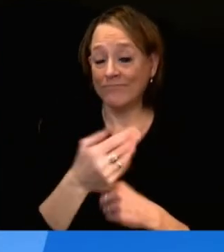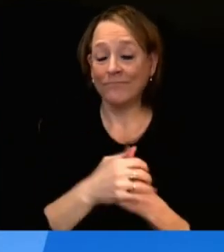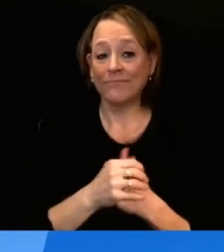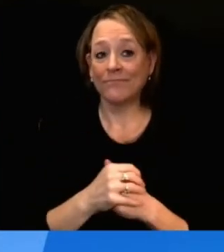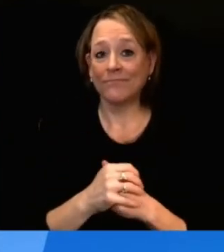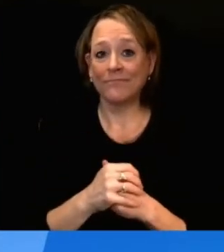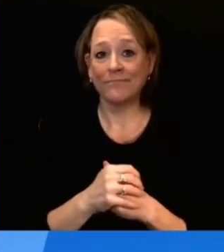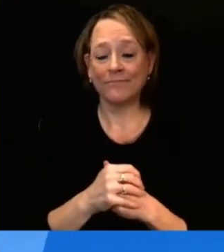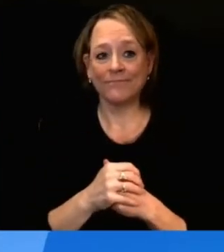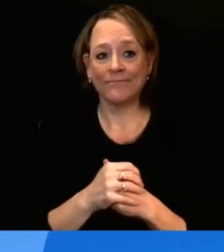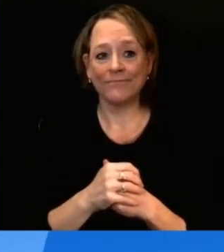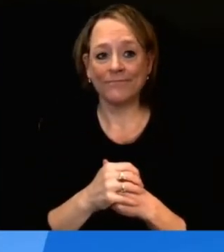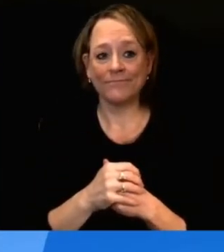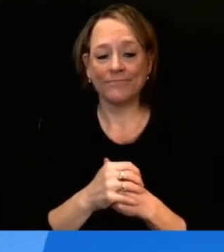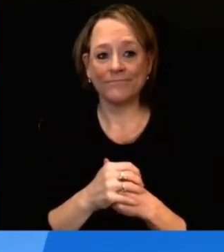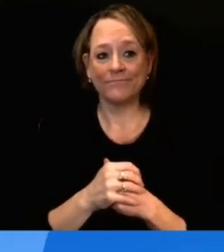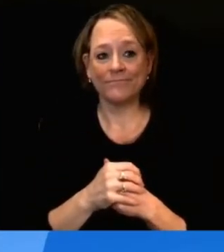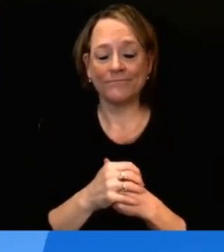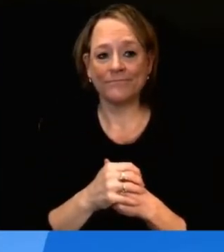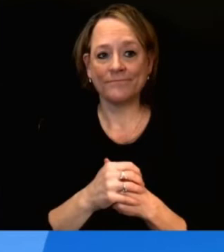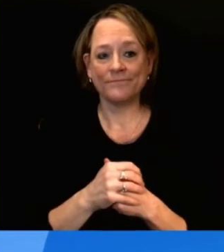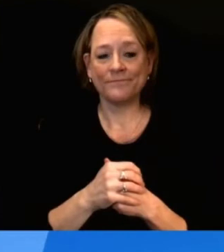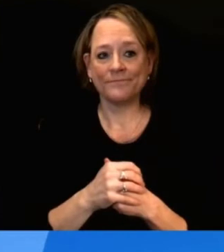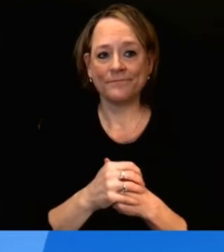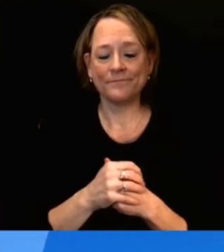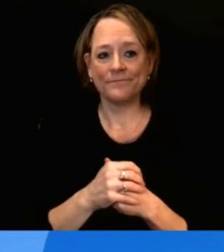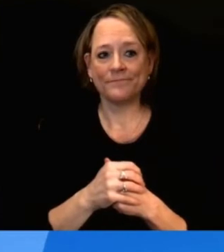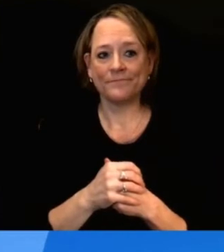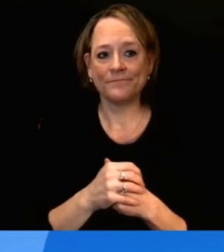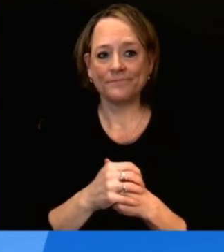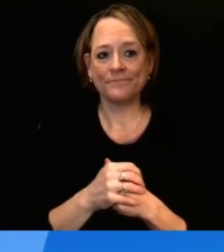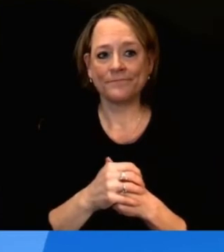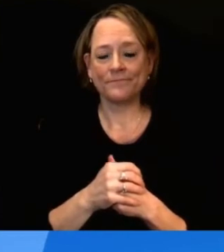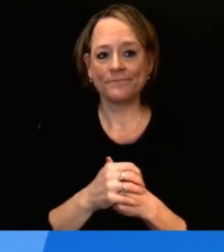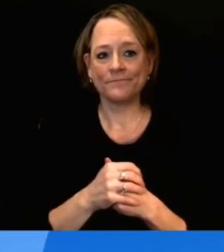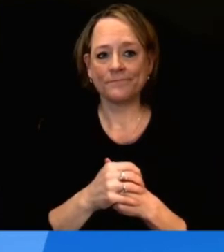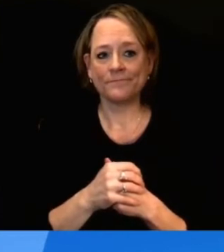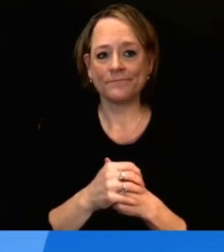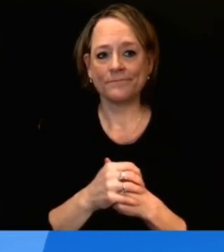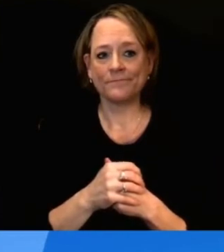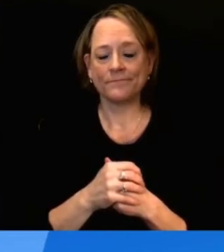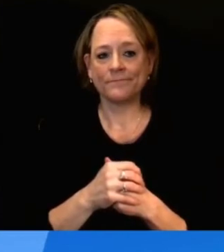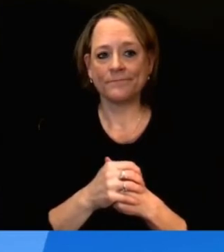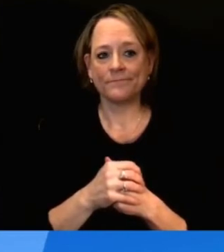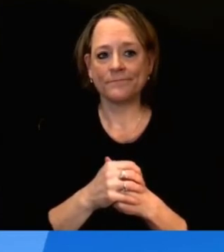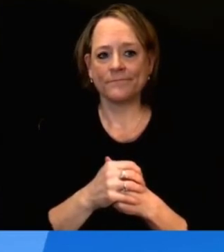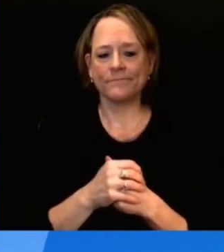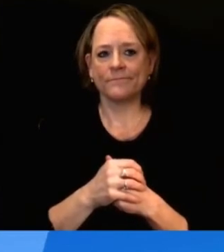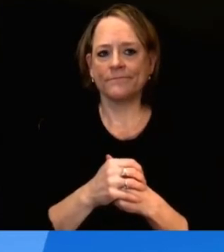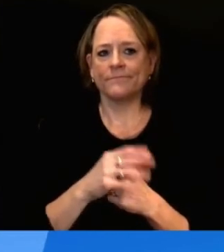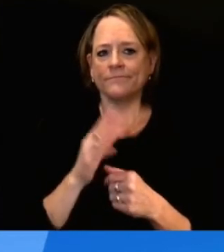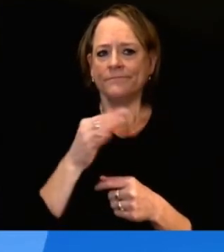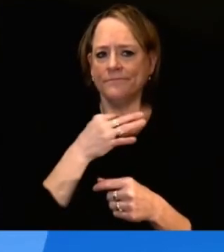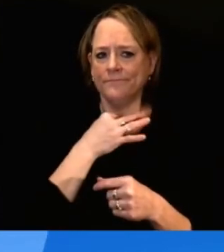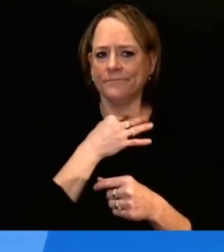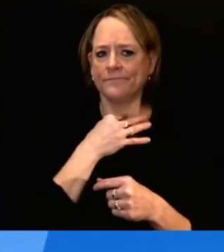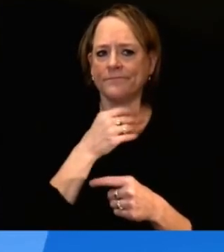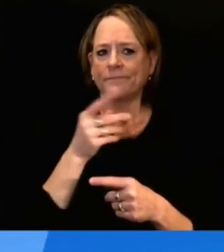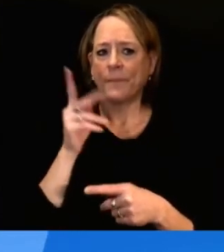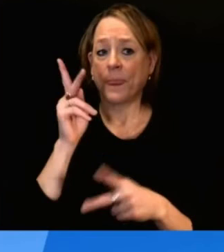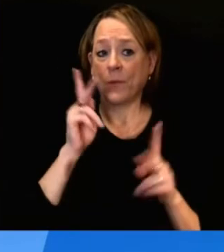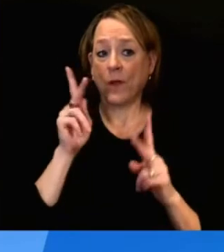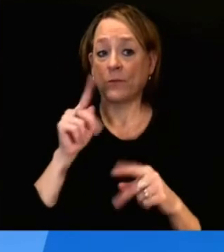Good afternoon. Good afternoon. I was wondering, are you worried that at-home tests will skew the overall picture of COVID